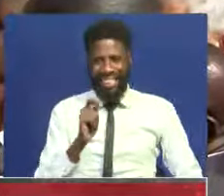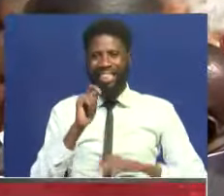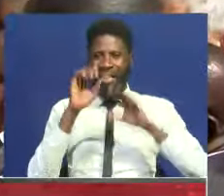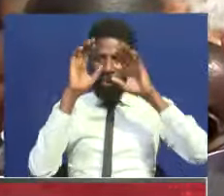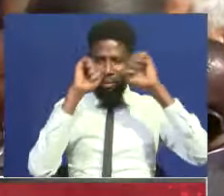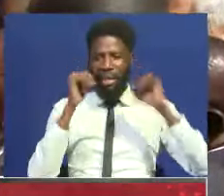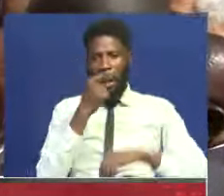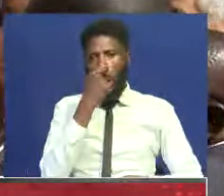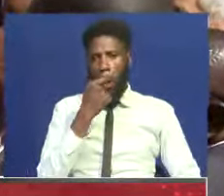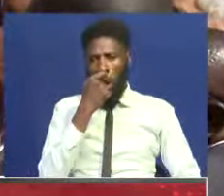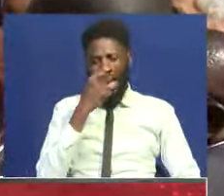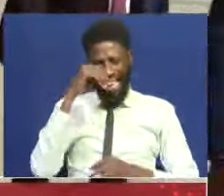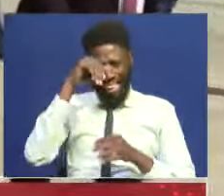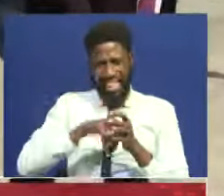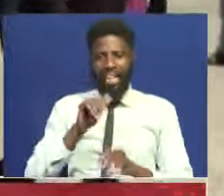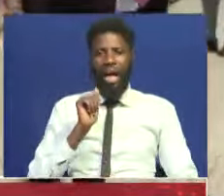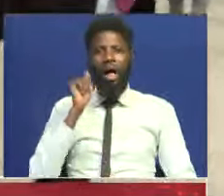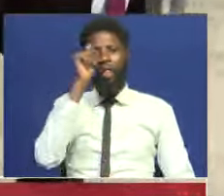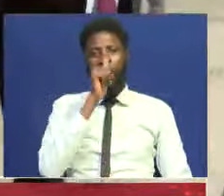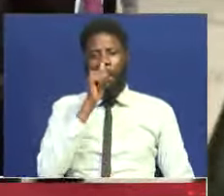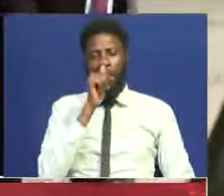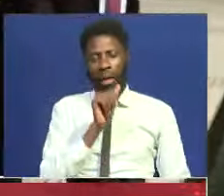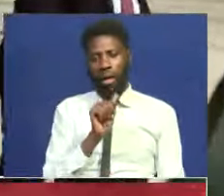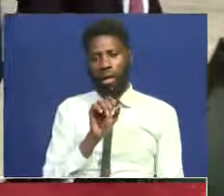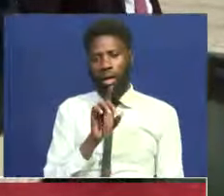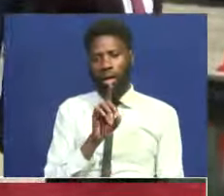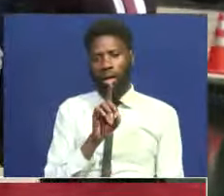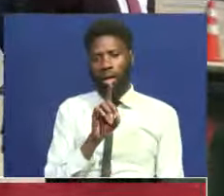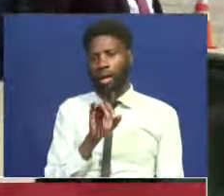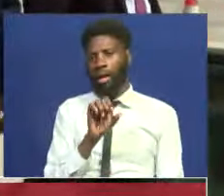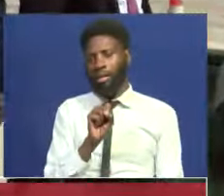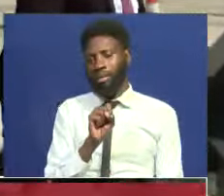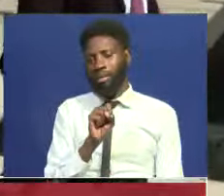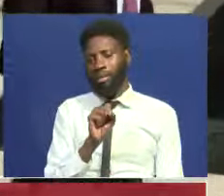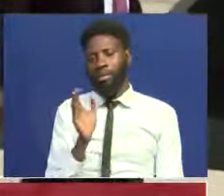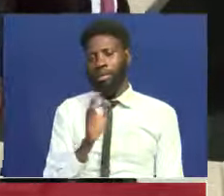in Addis Ababa, Ethiopia. Tilio Marco for Sunday Express.